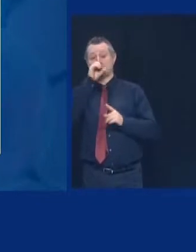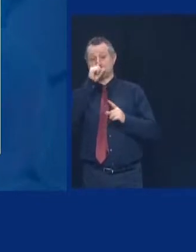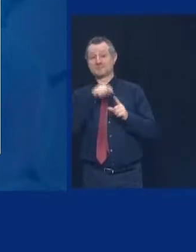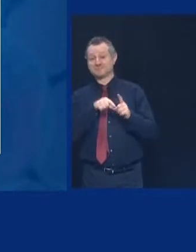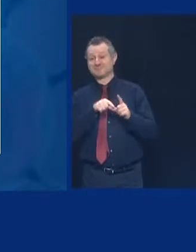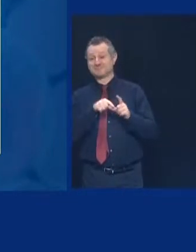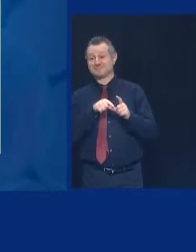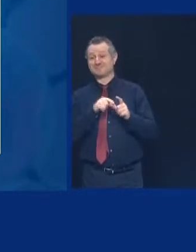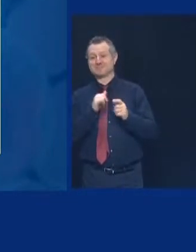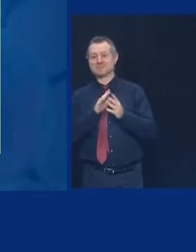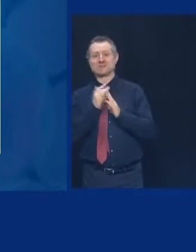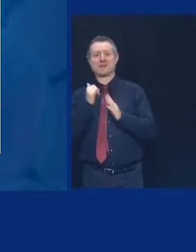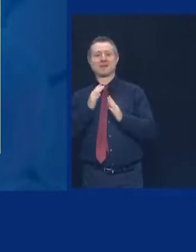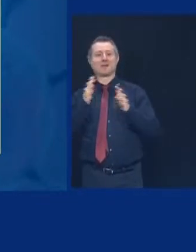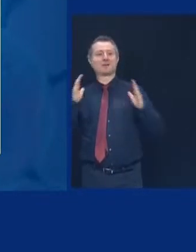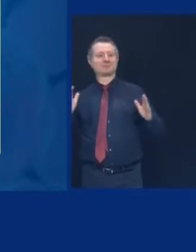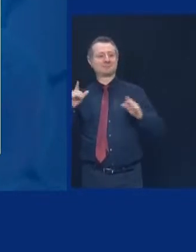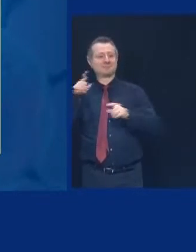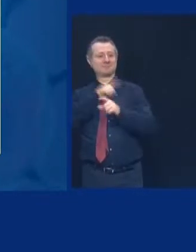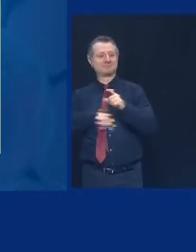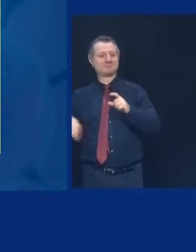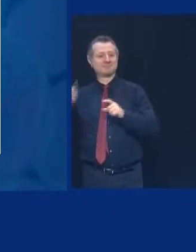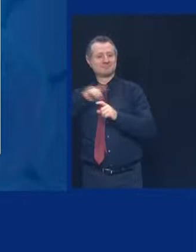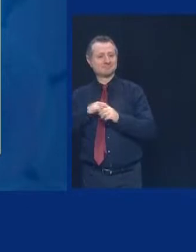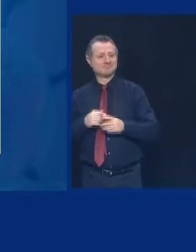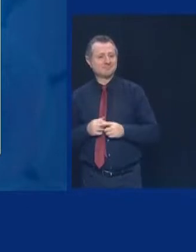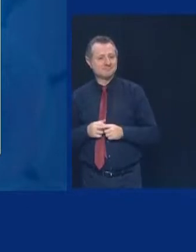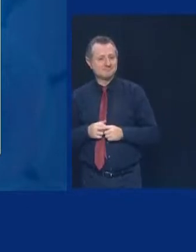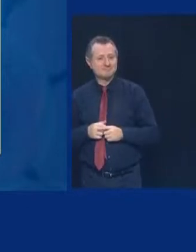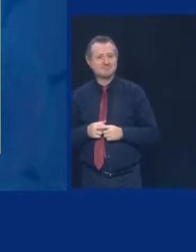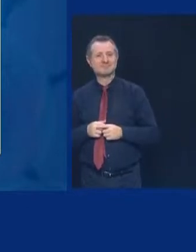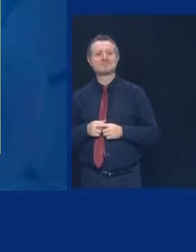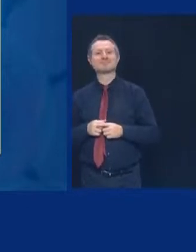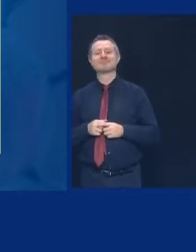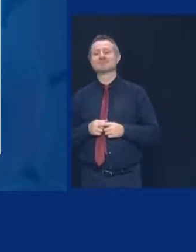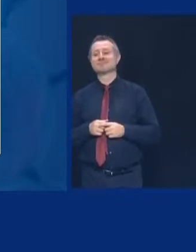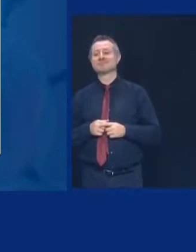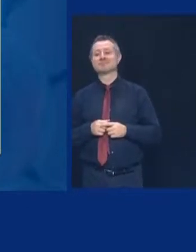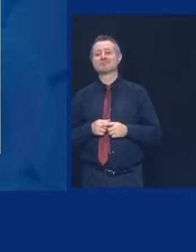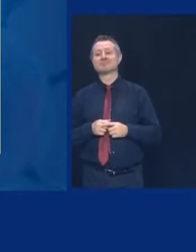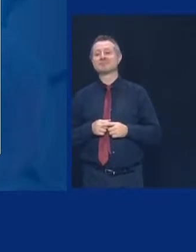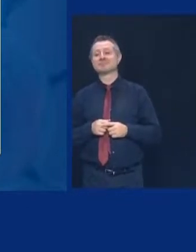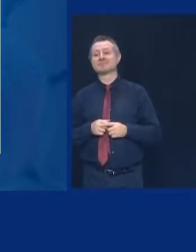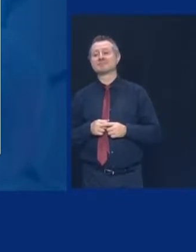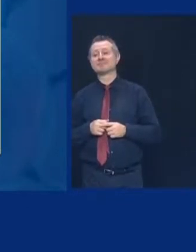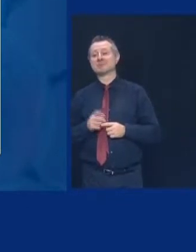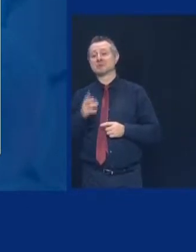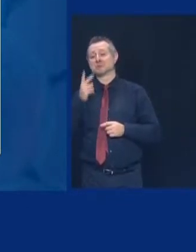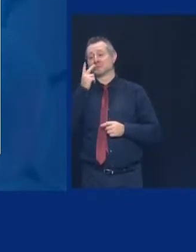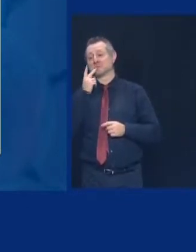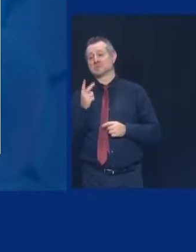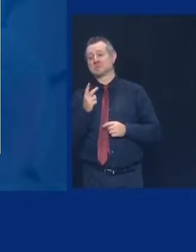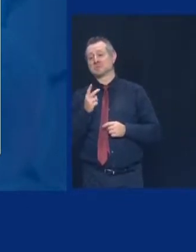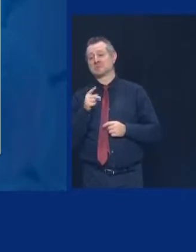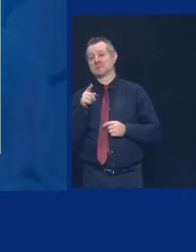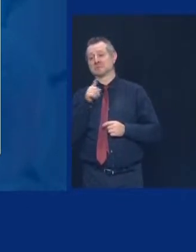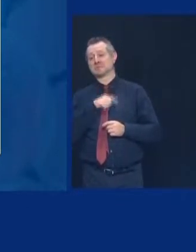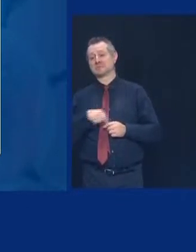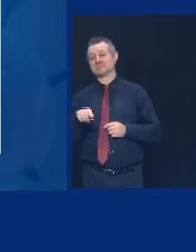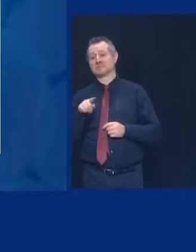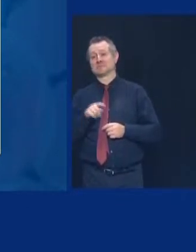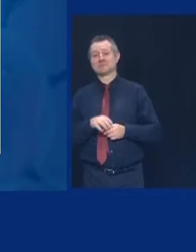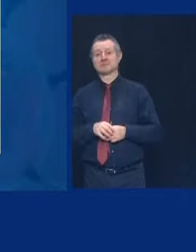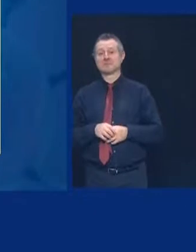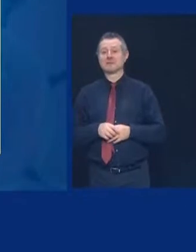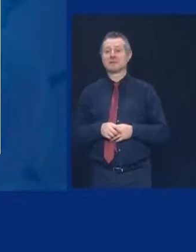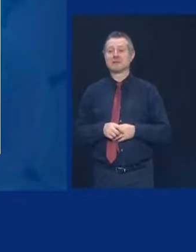yellow zone buffer. And you see the concentration of cases in the slide on